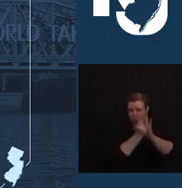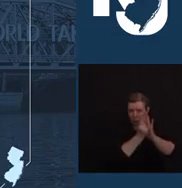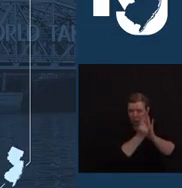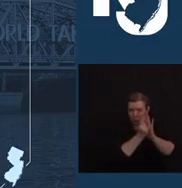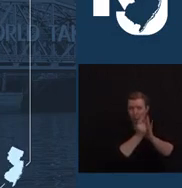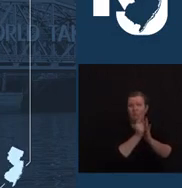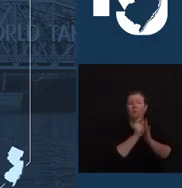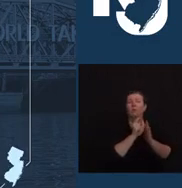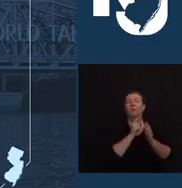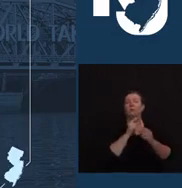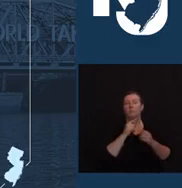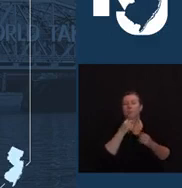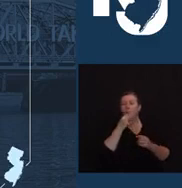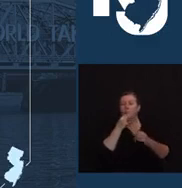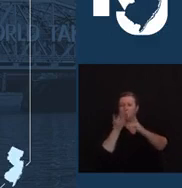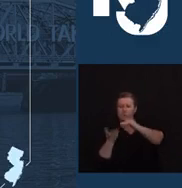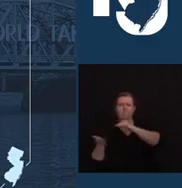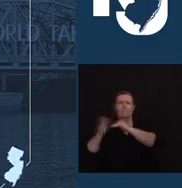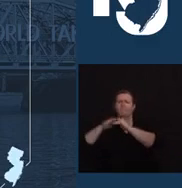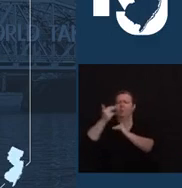months. They're